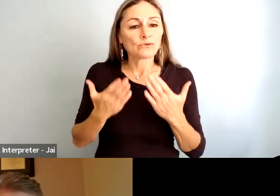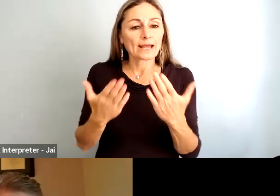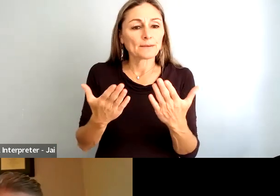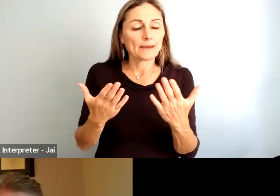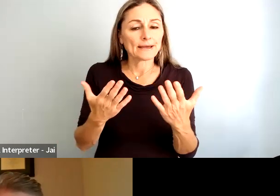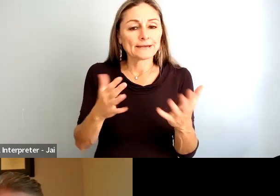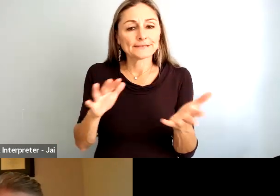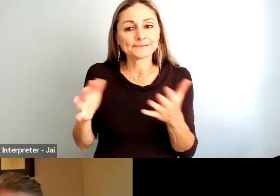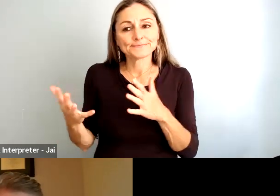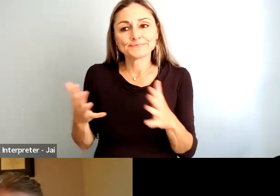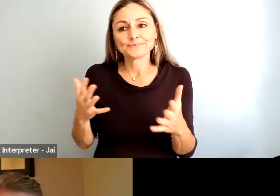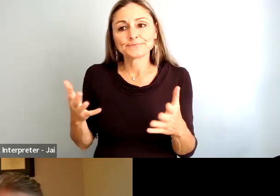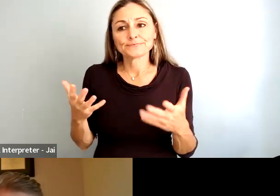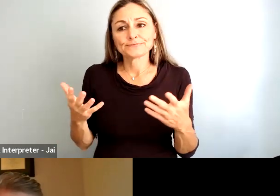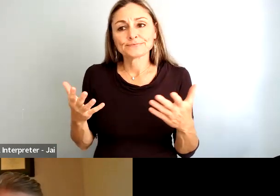because